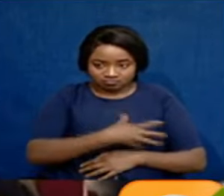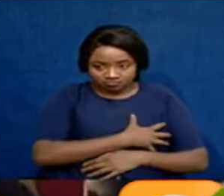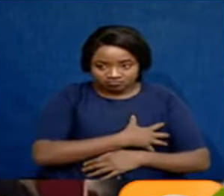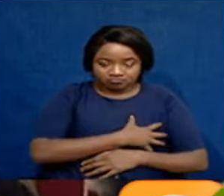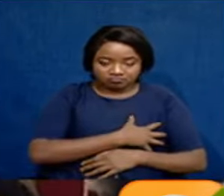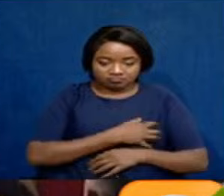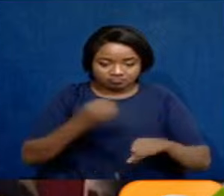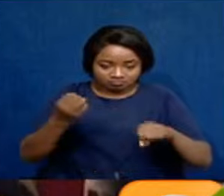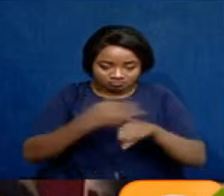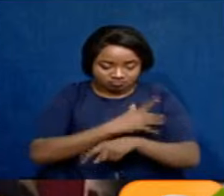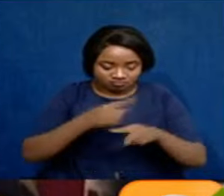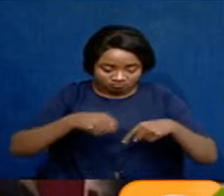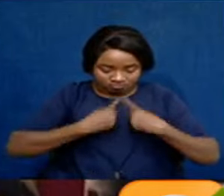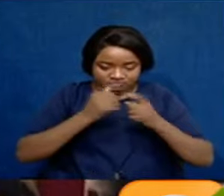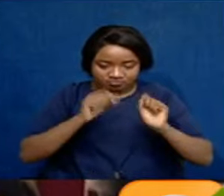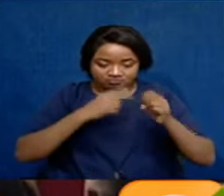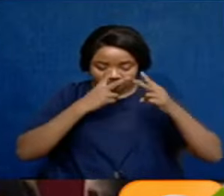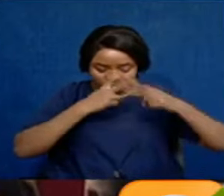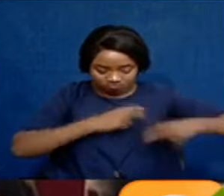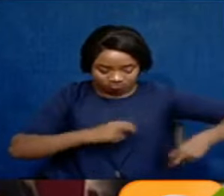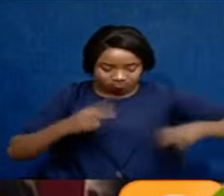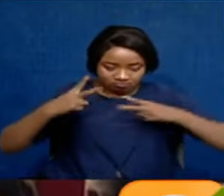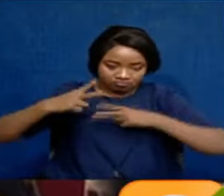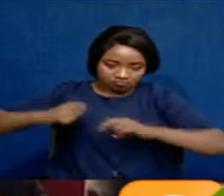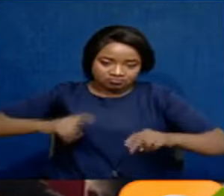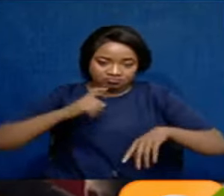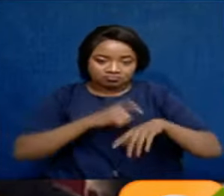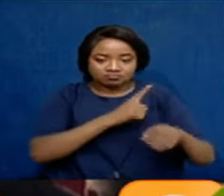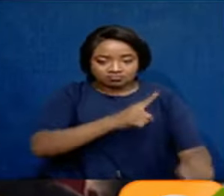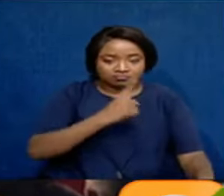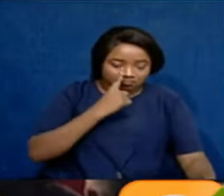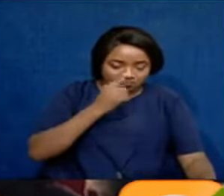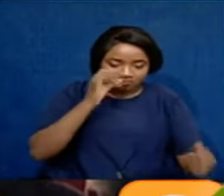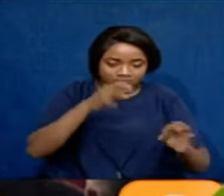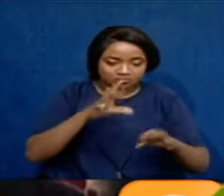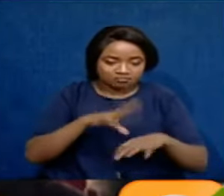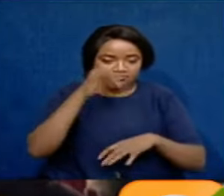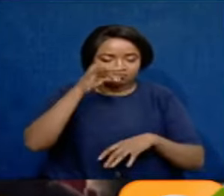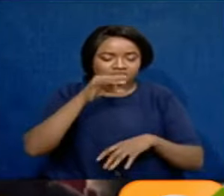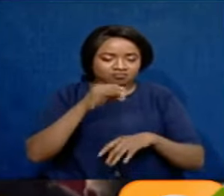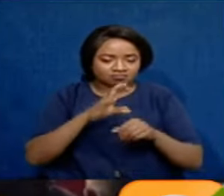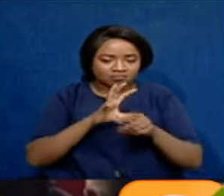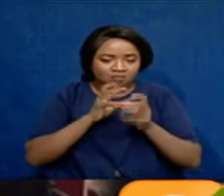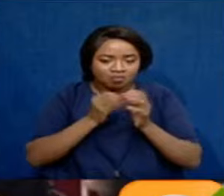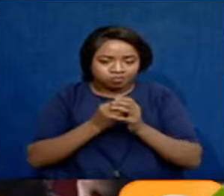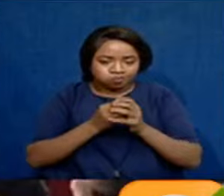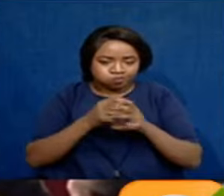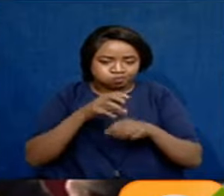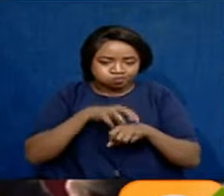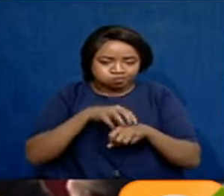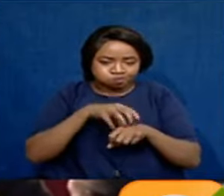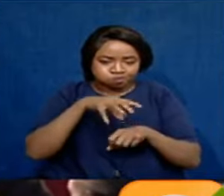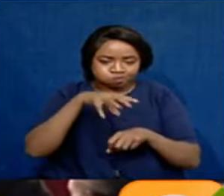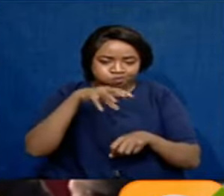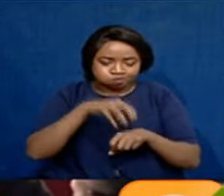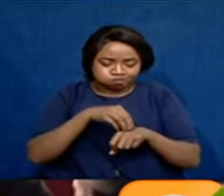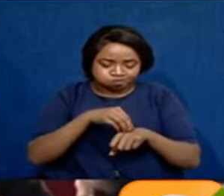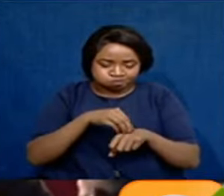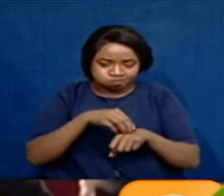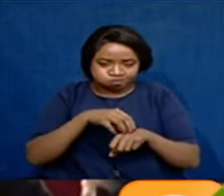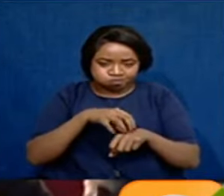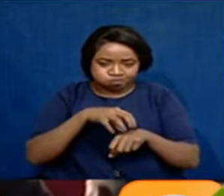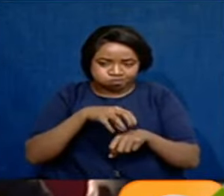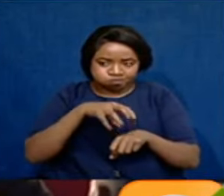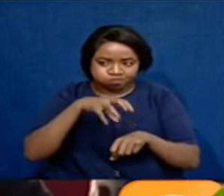check myself at home. It is convenient. And if I find a lump, then I know the next way forward. For people